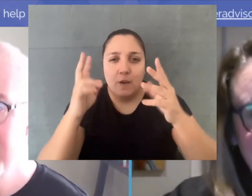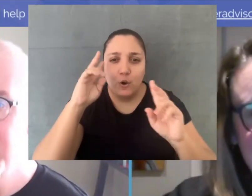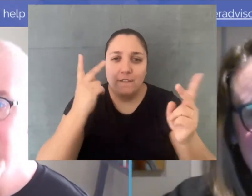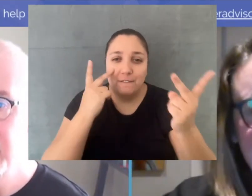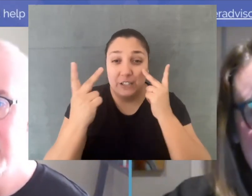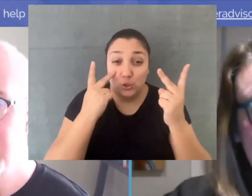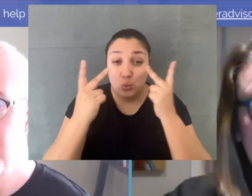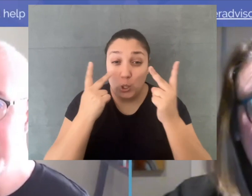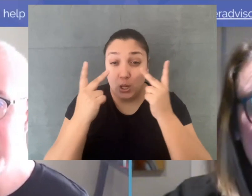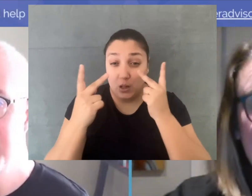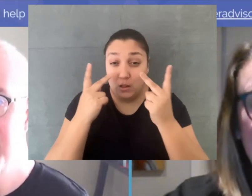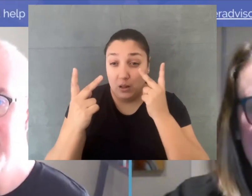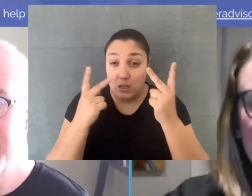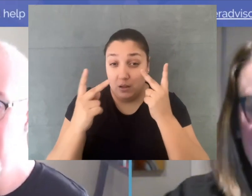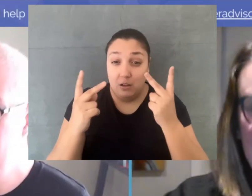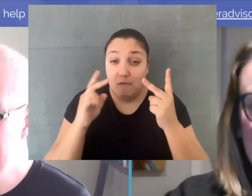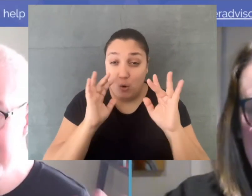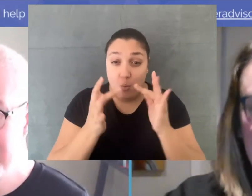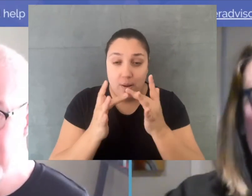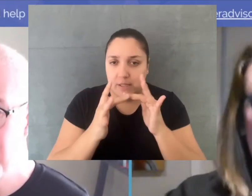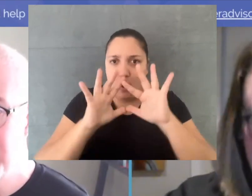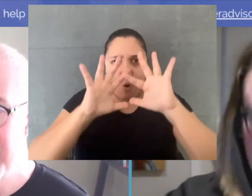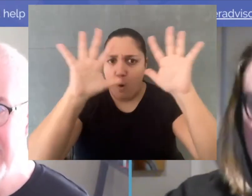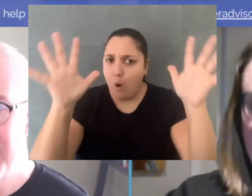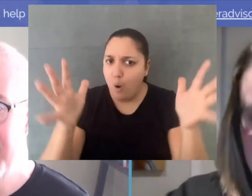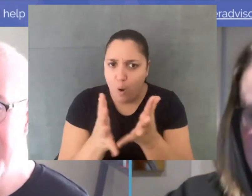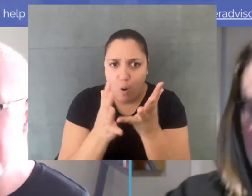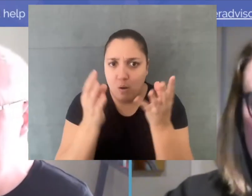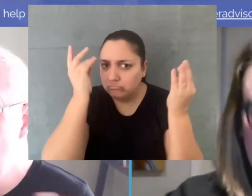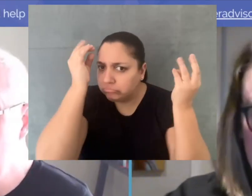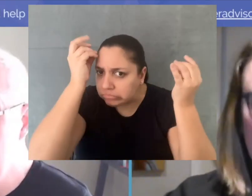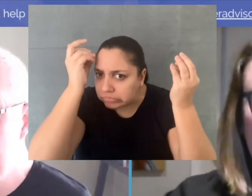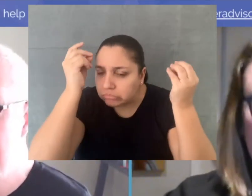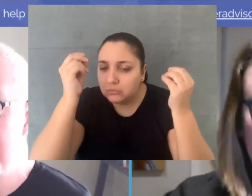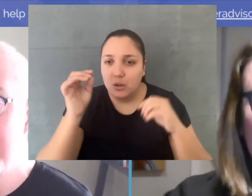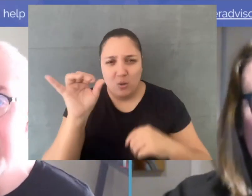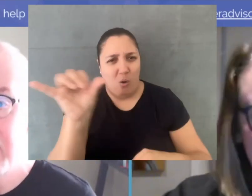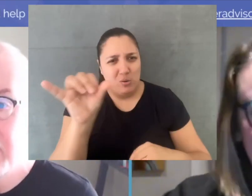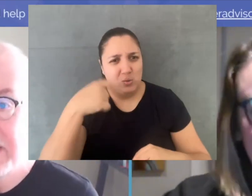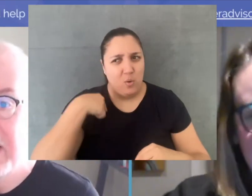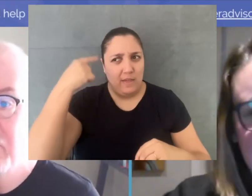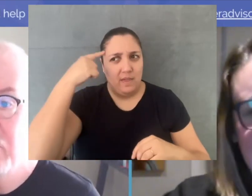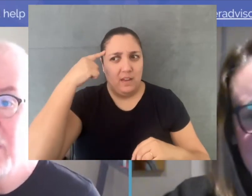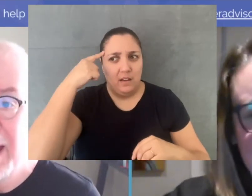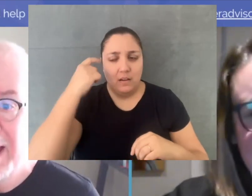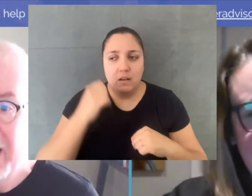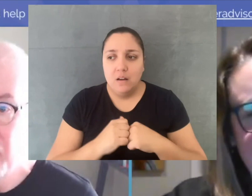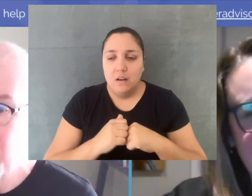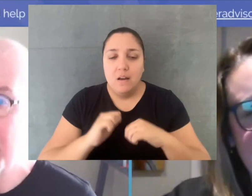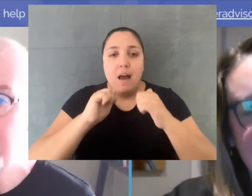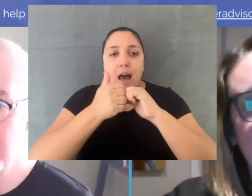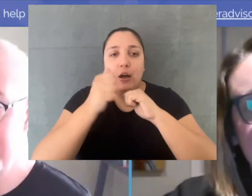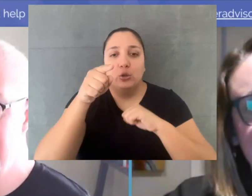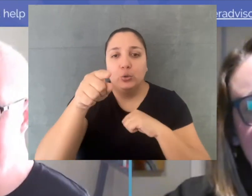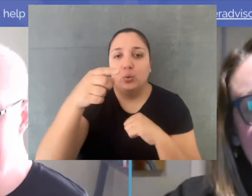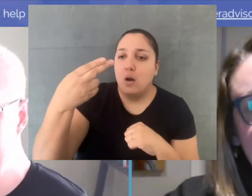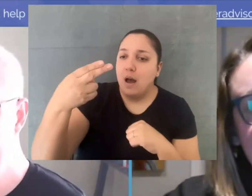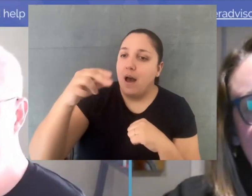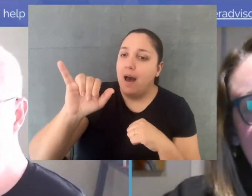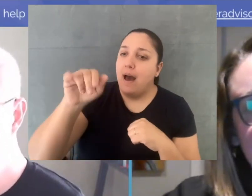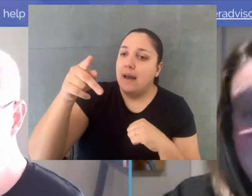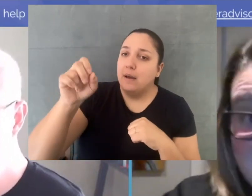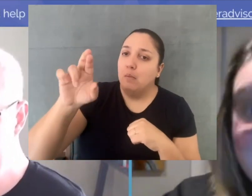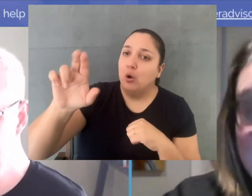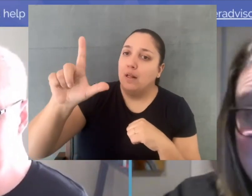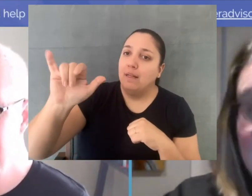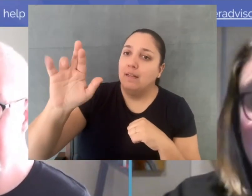visual acuity on websites. So like all these things come into play and more. I mean, I think even coming down to how you hyperlink something